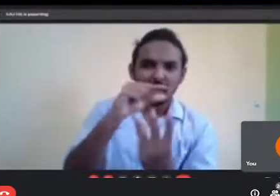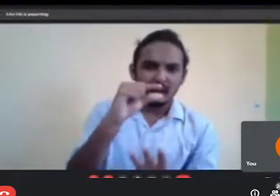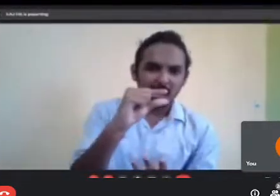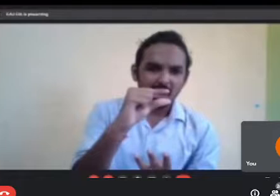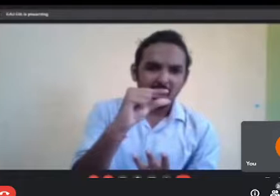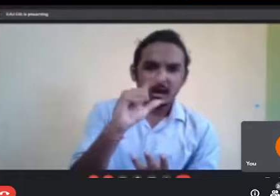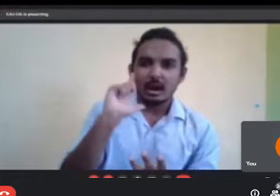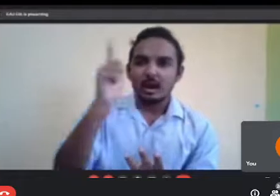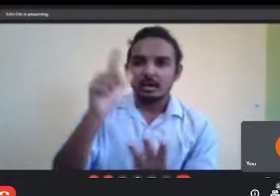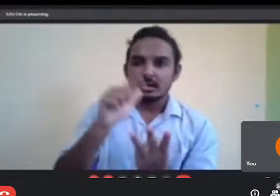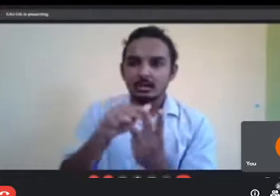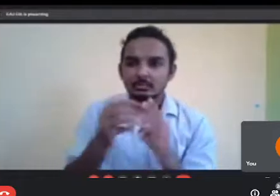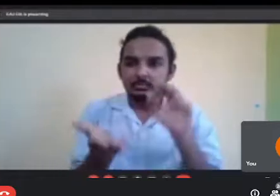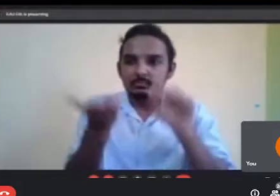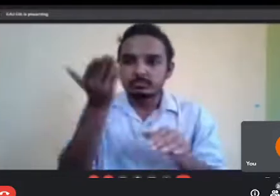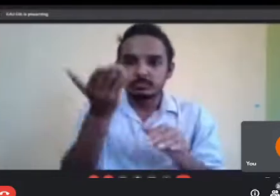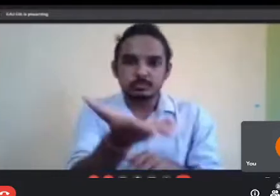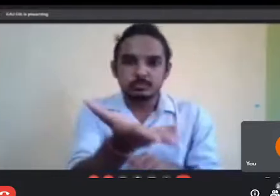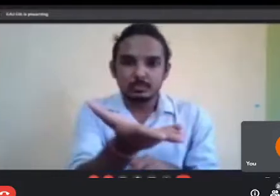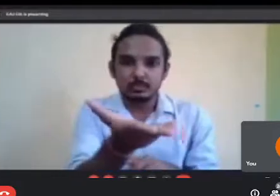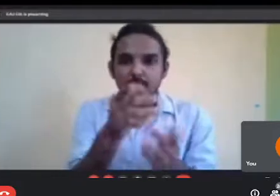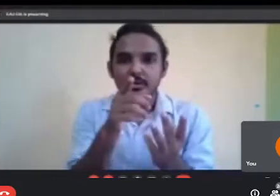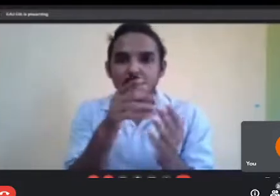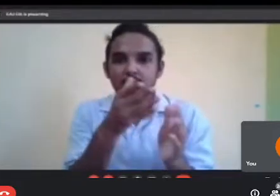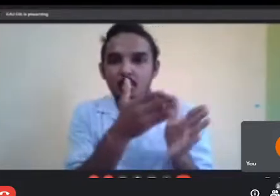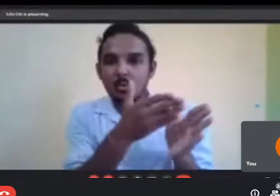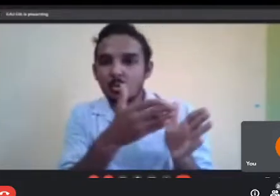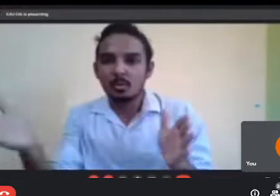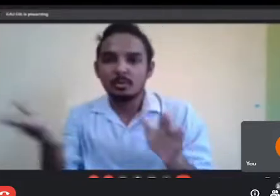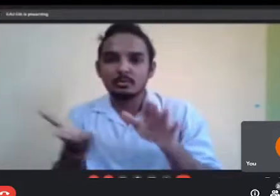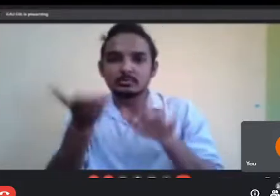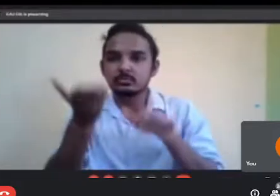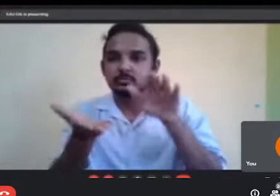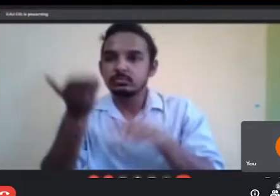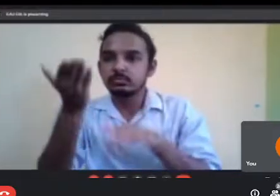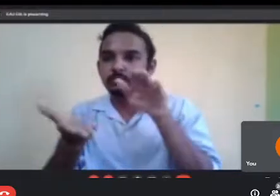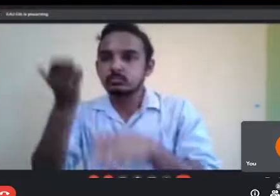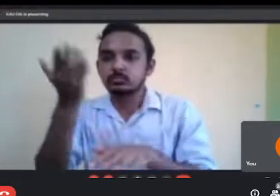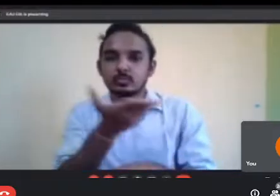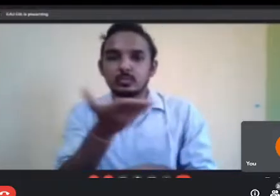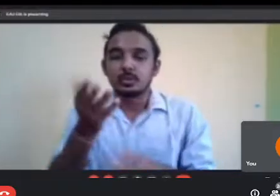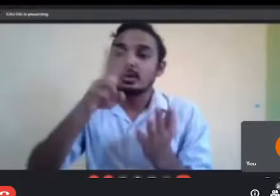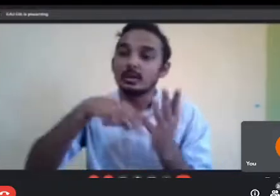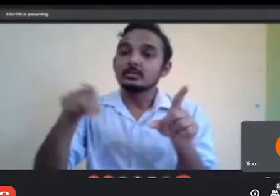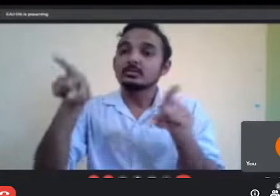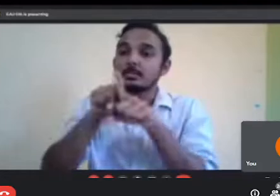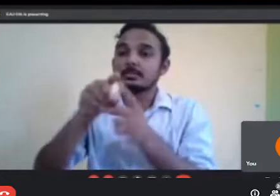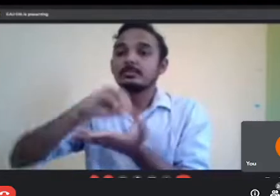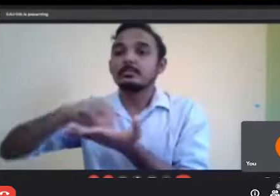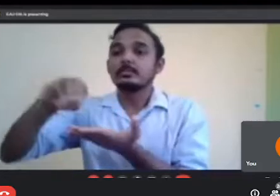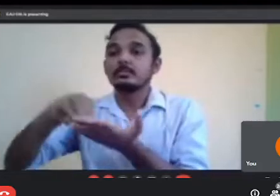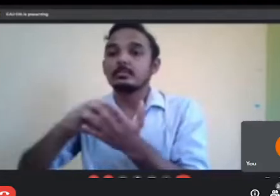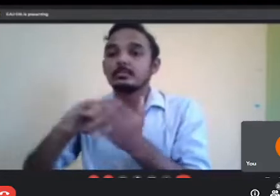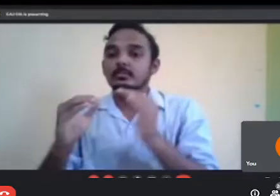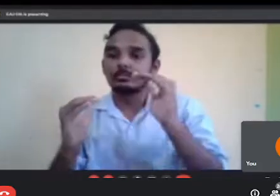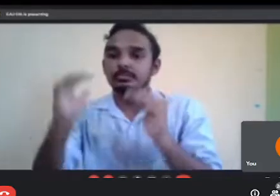tasks, we do see that the change is not that much, but the others, after the